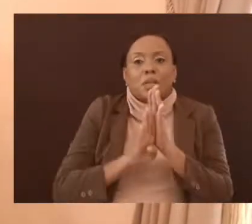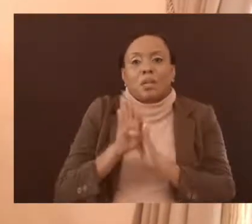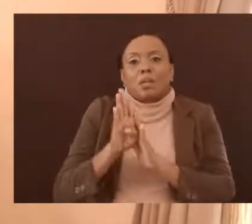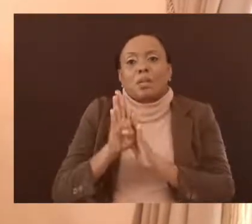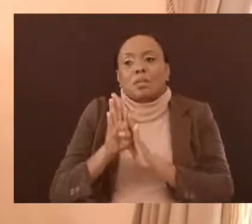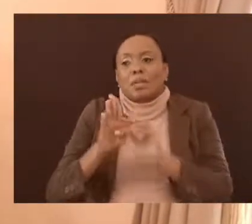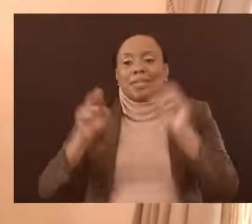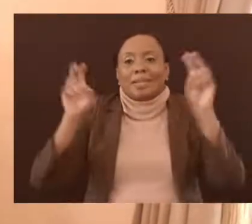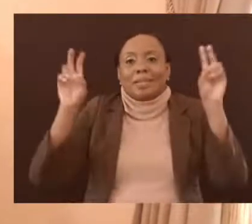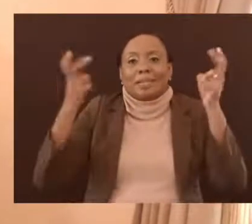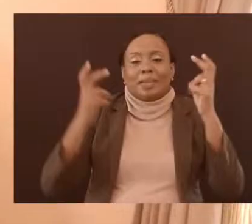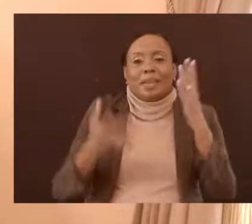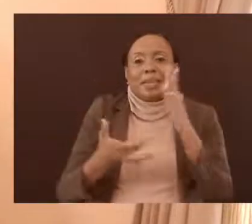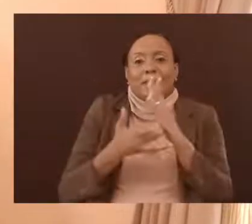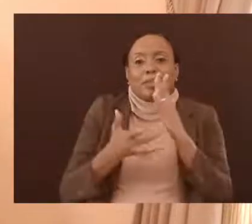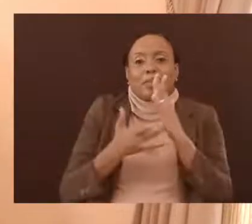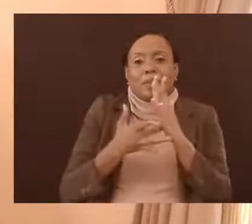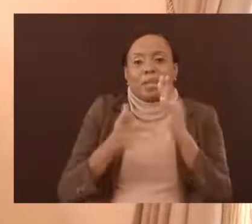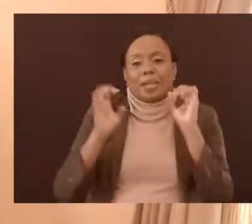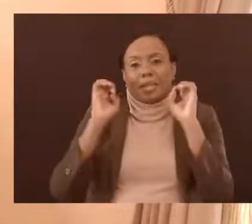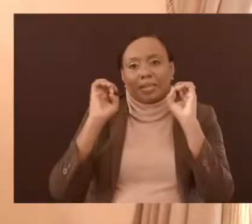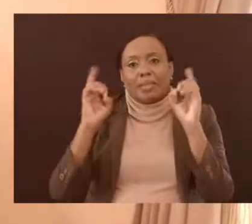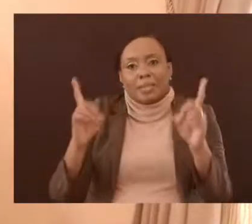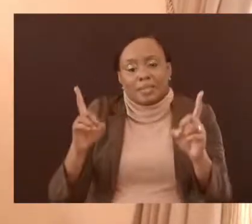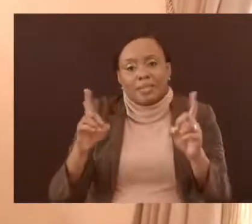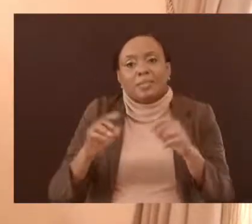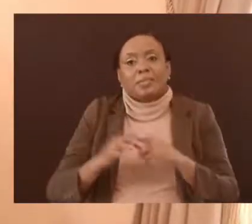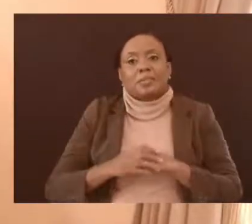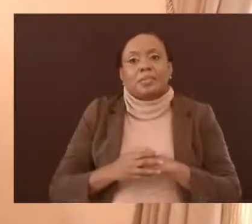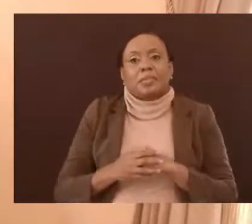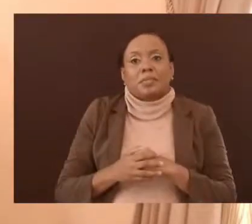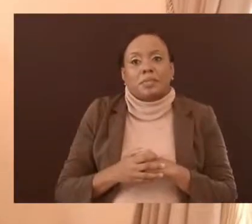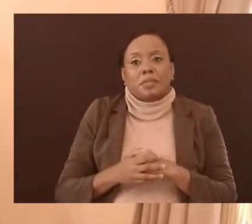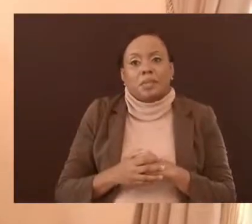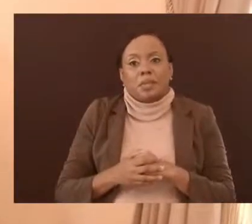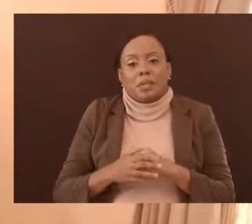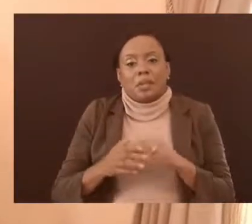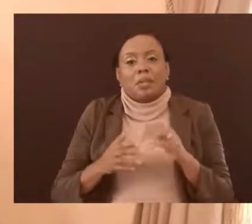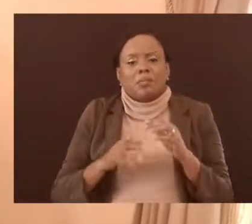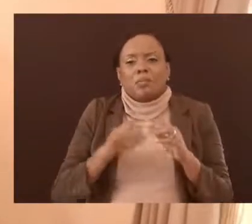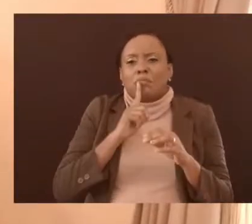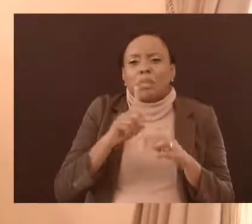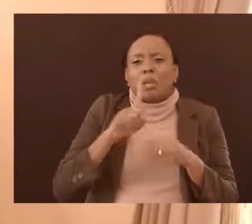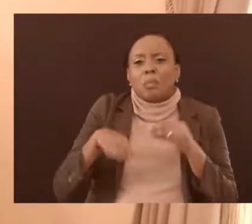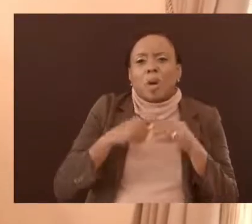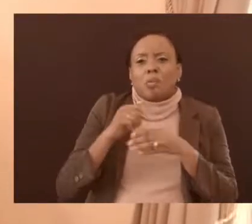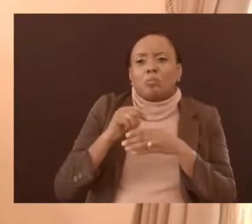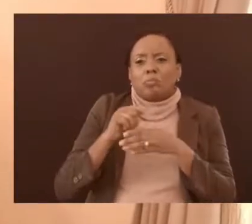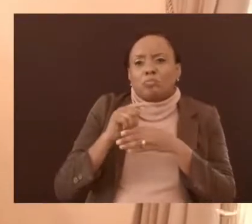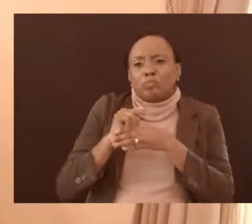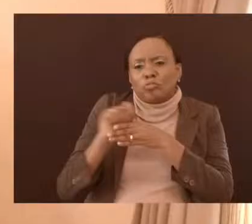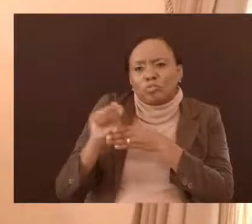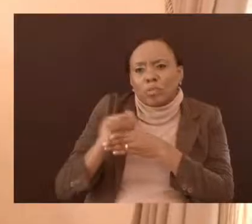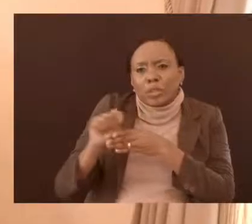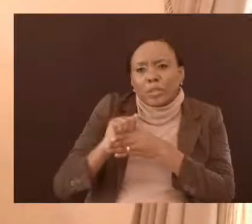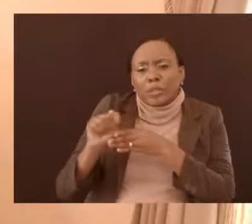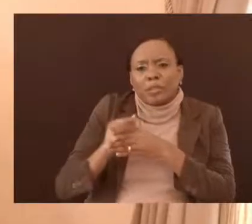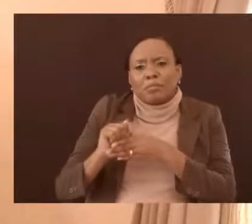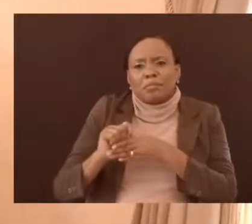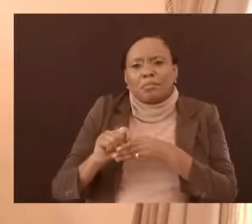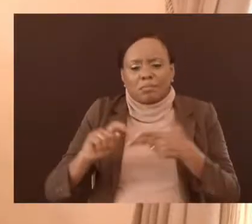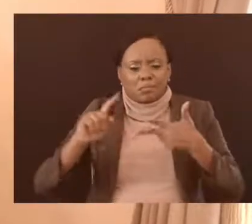education framework that is going to focus on a lot of the training that the chief would have told you